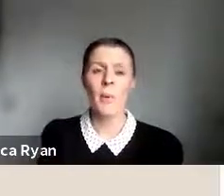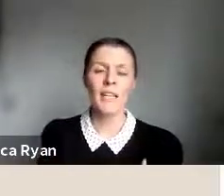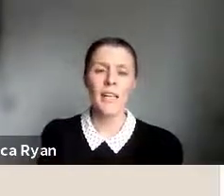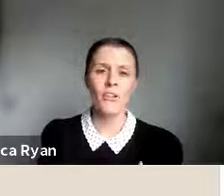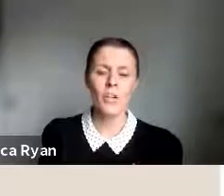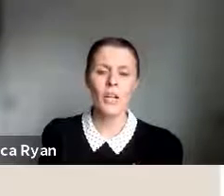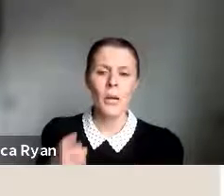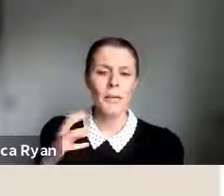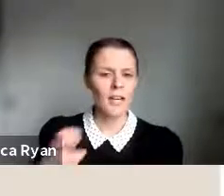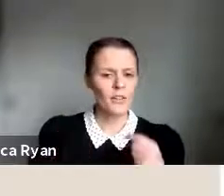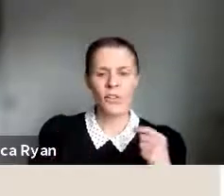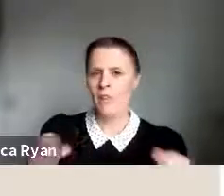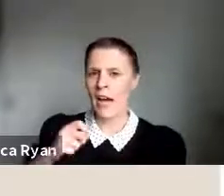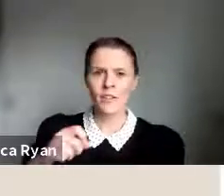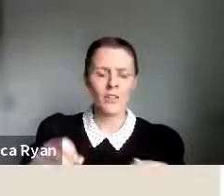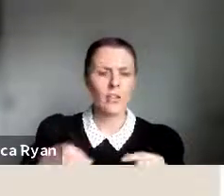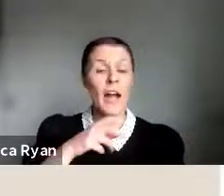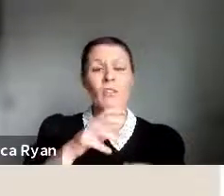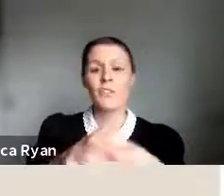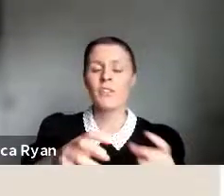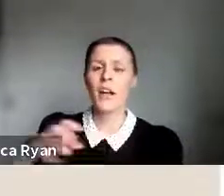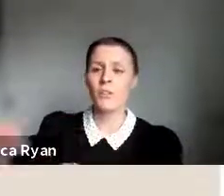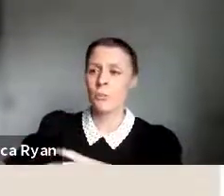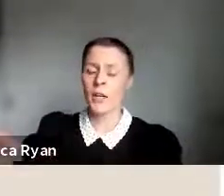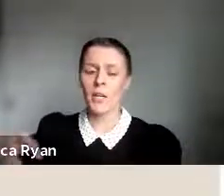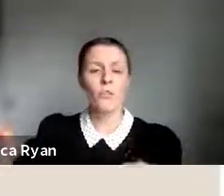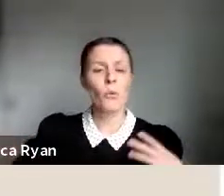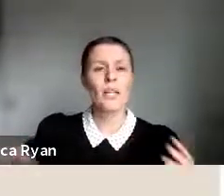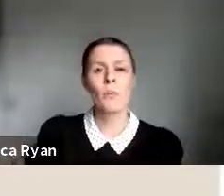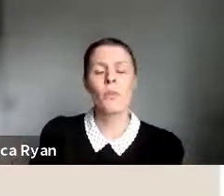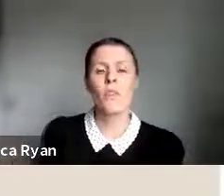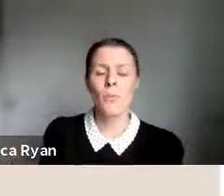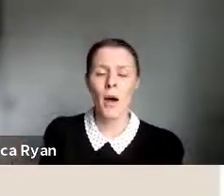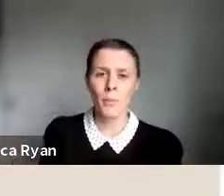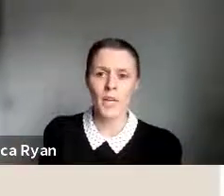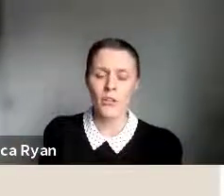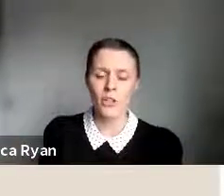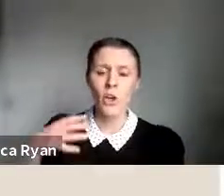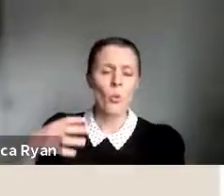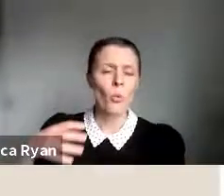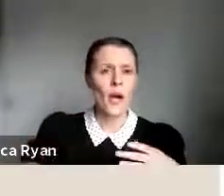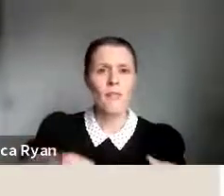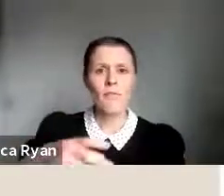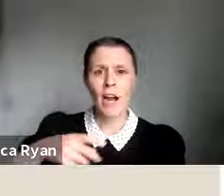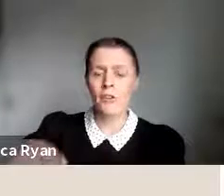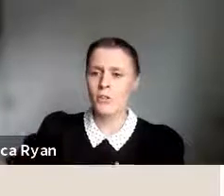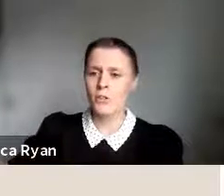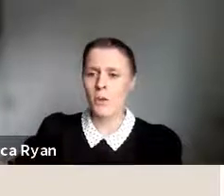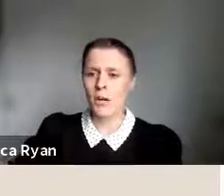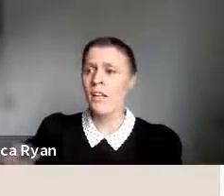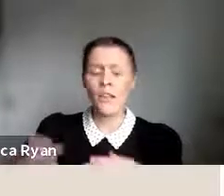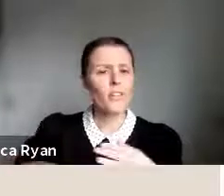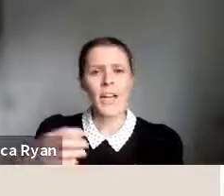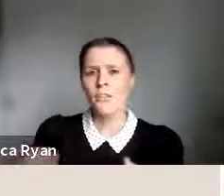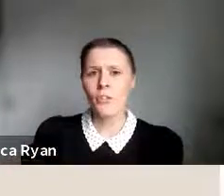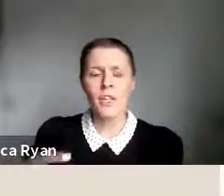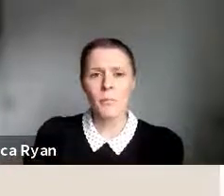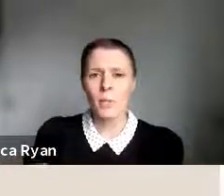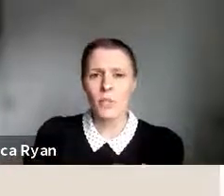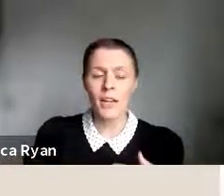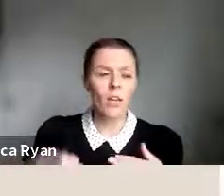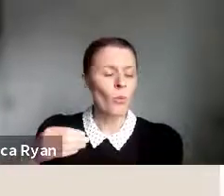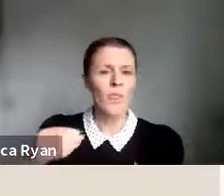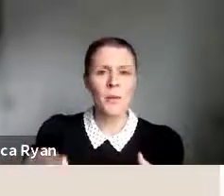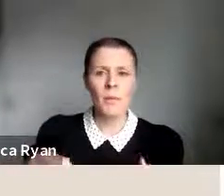in our population because the virus is not spreading so quickly within the population. When you have viruses spreading, they're naturally